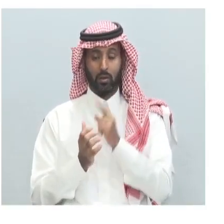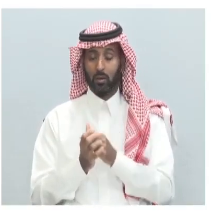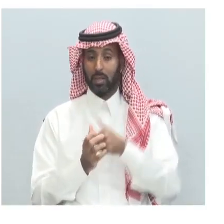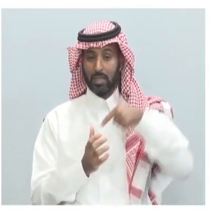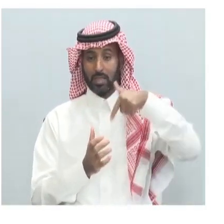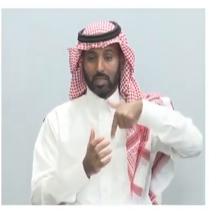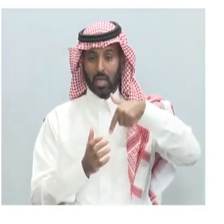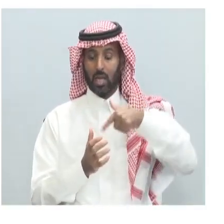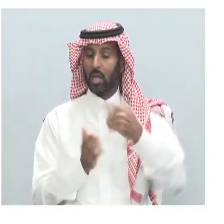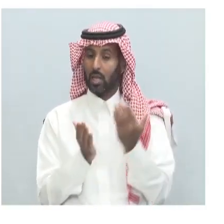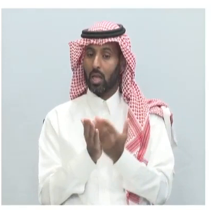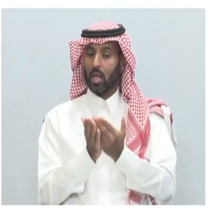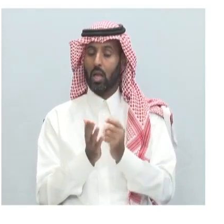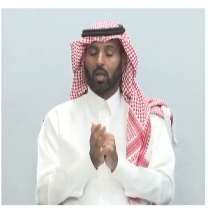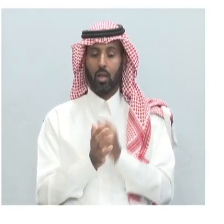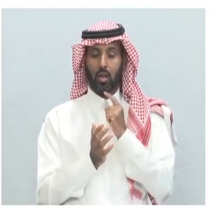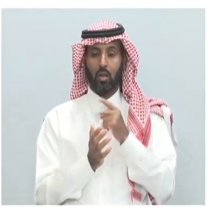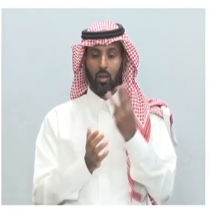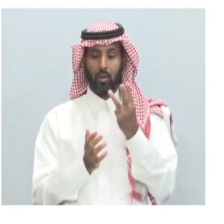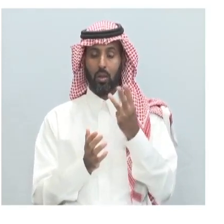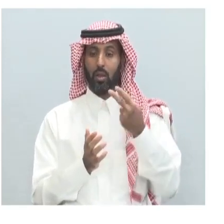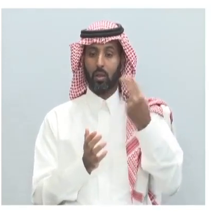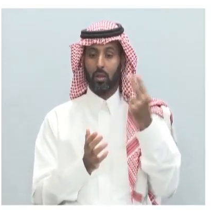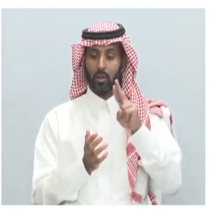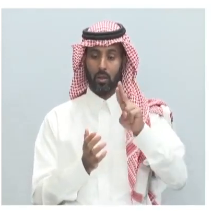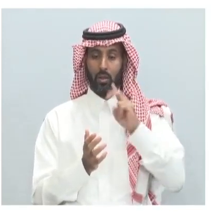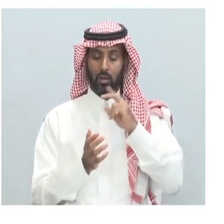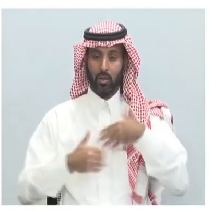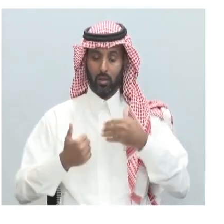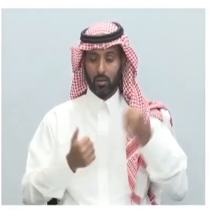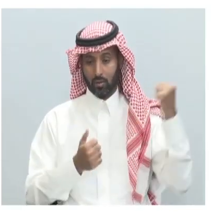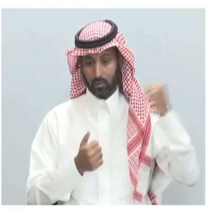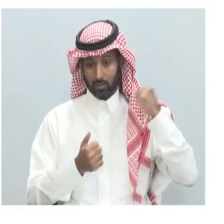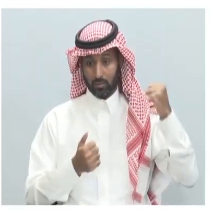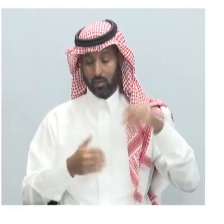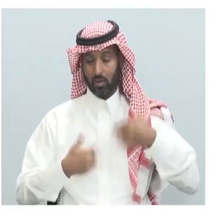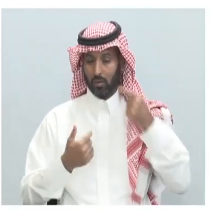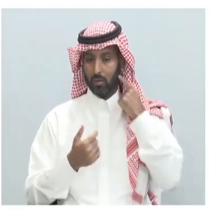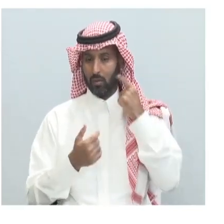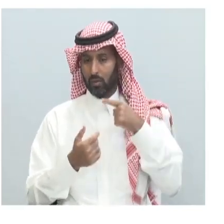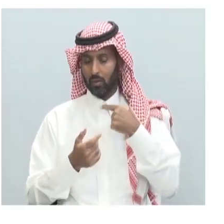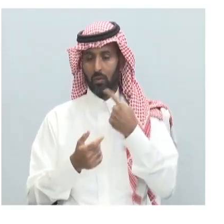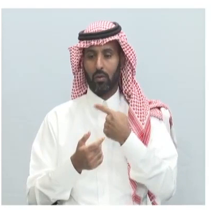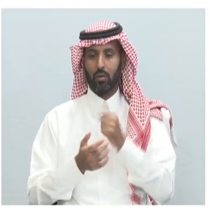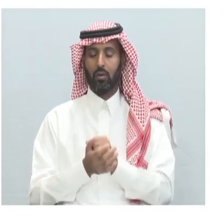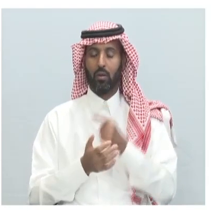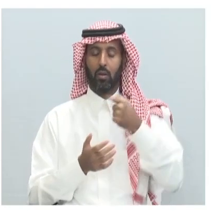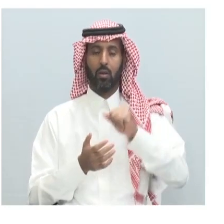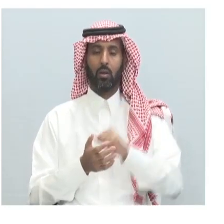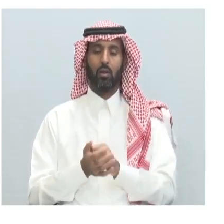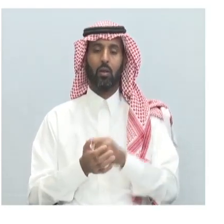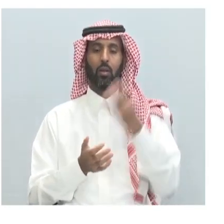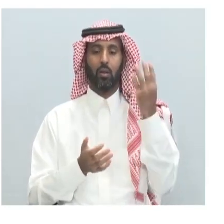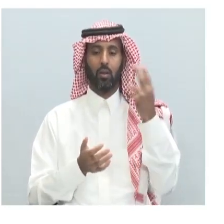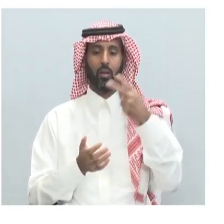English. Our lesson is Unit 3, Sports and Activities, Phonics, pages 24